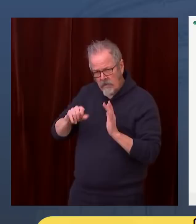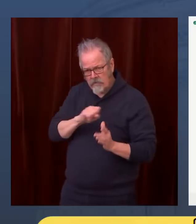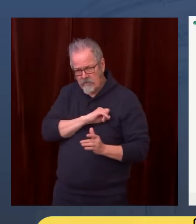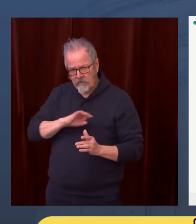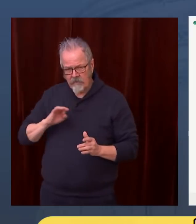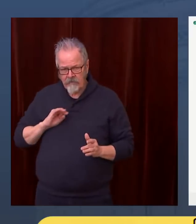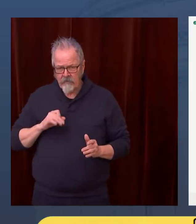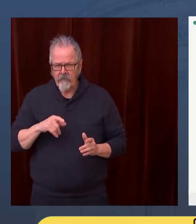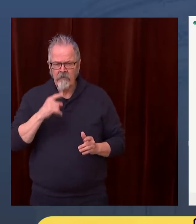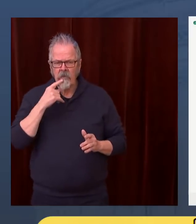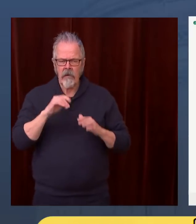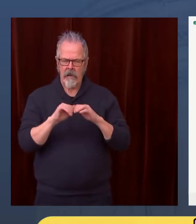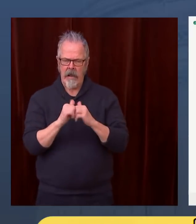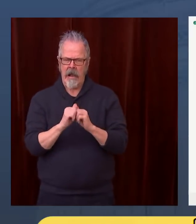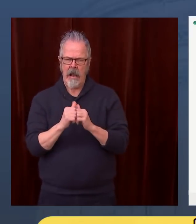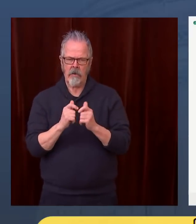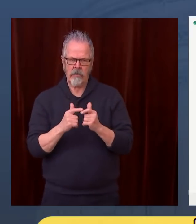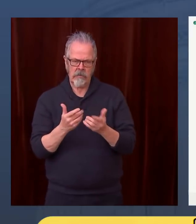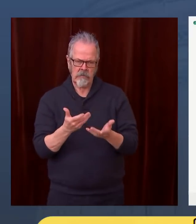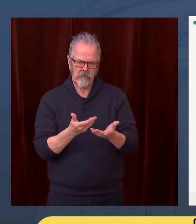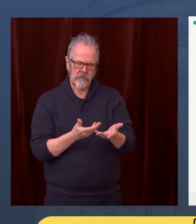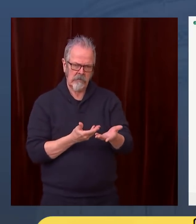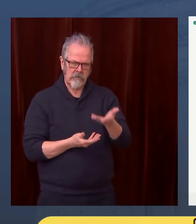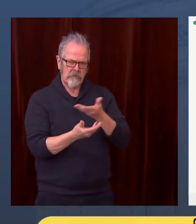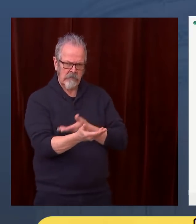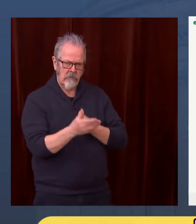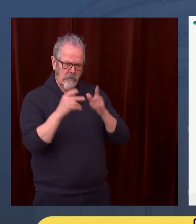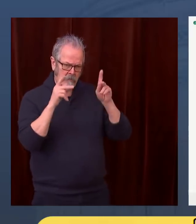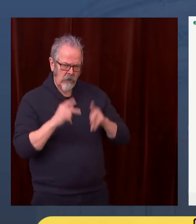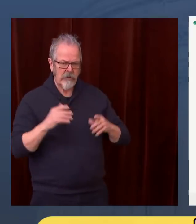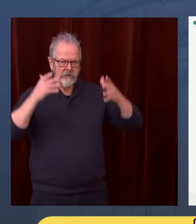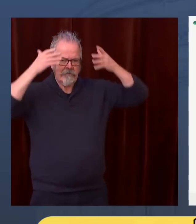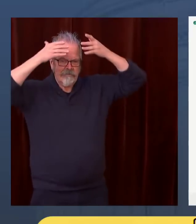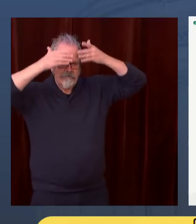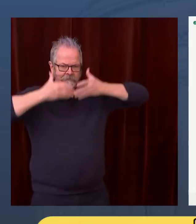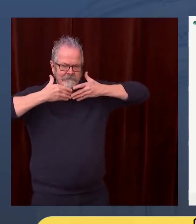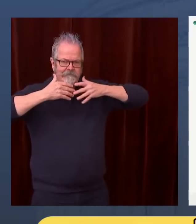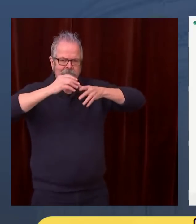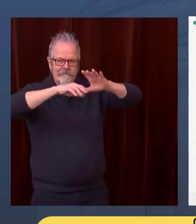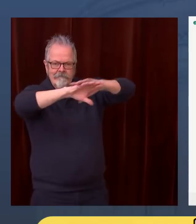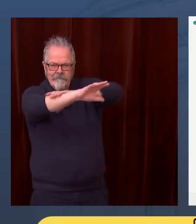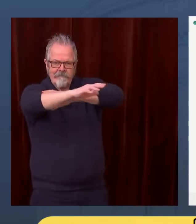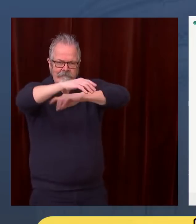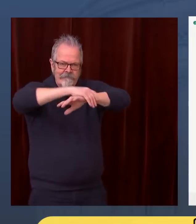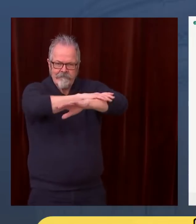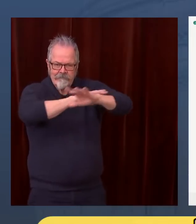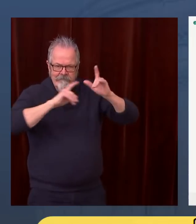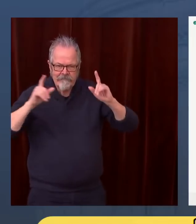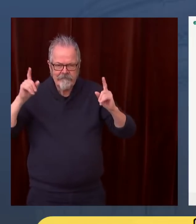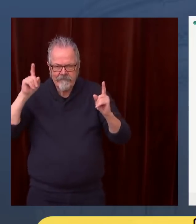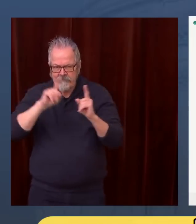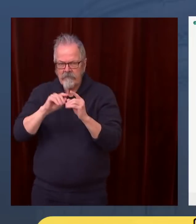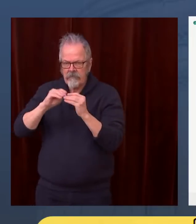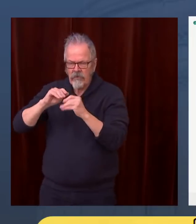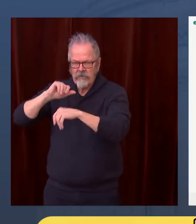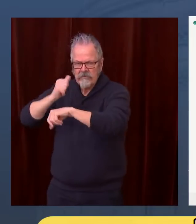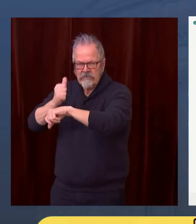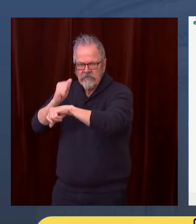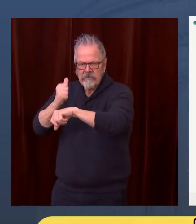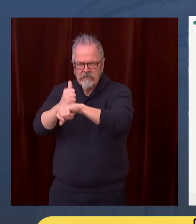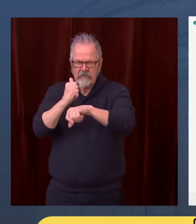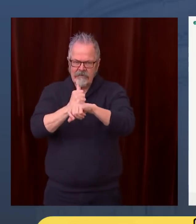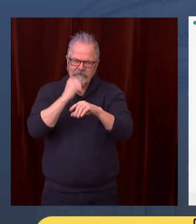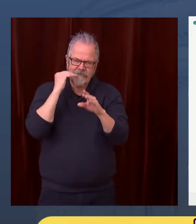that individual and the sanitation across the room and everything else, supplies, et cetera, that are required because